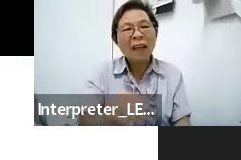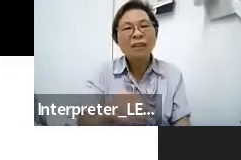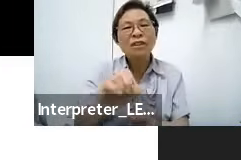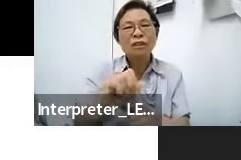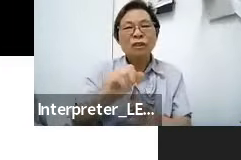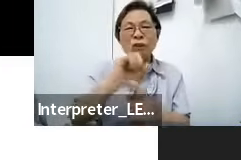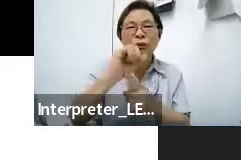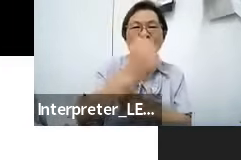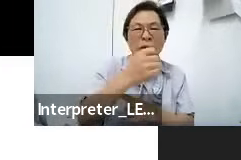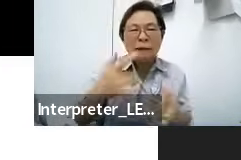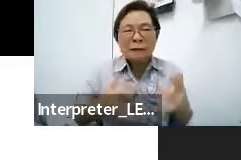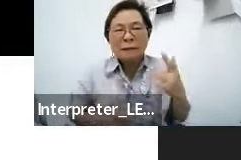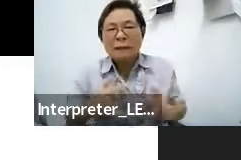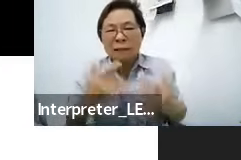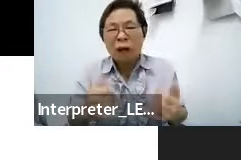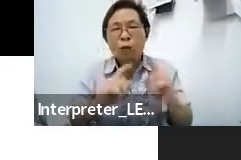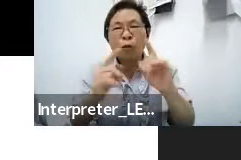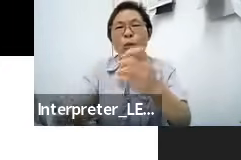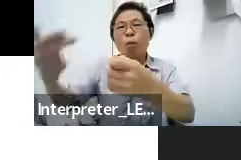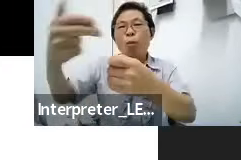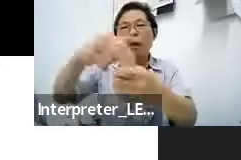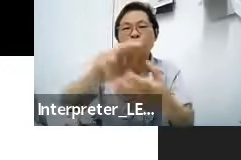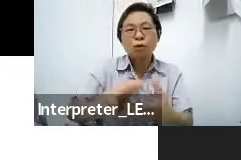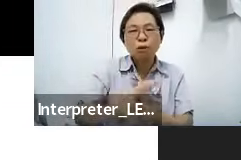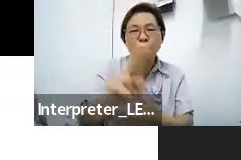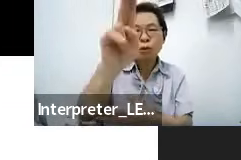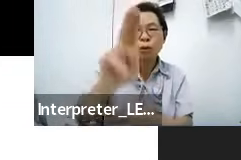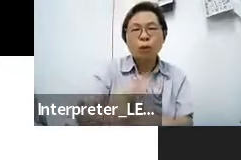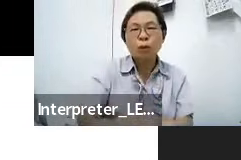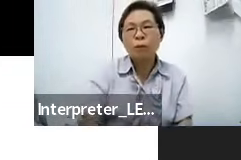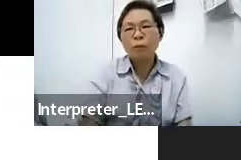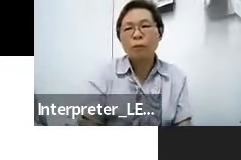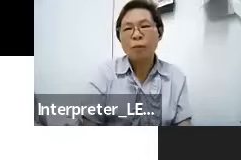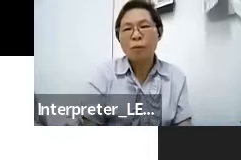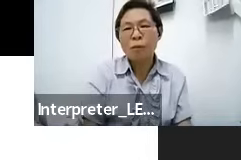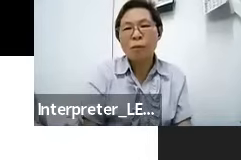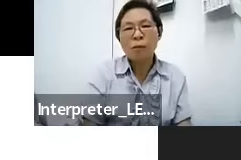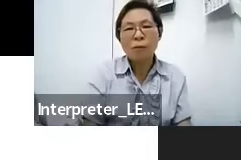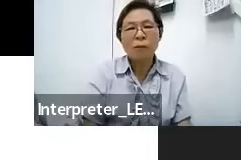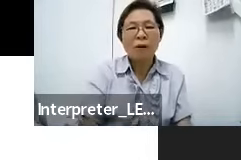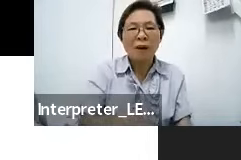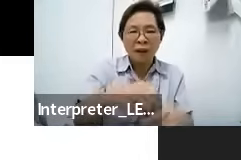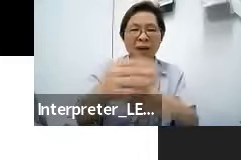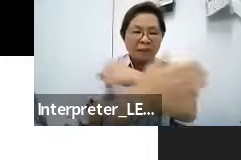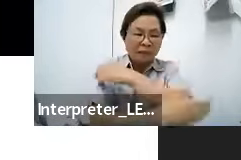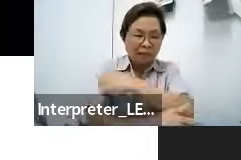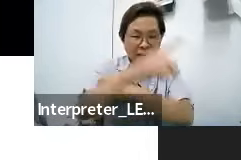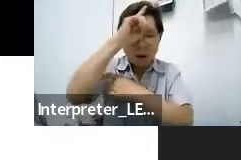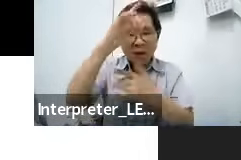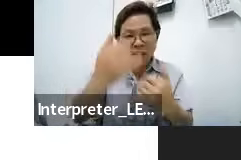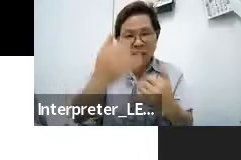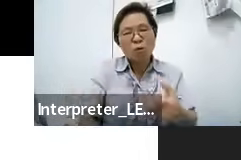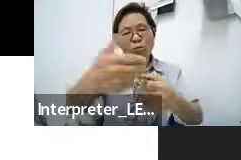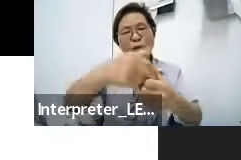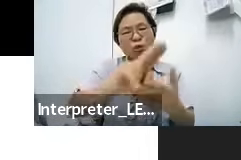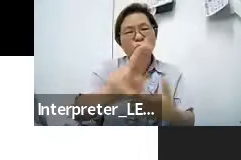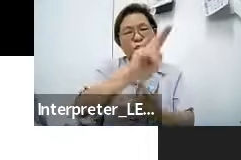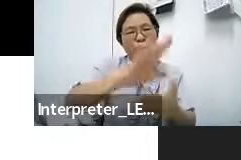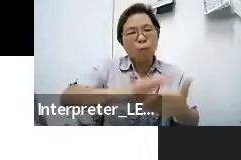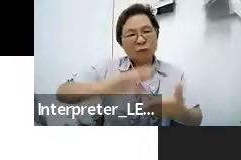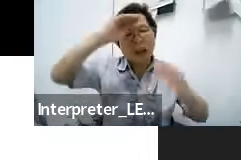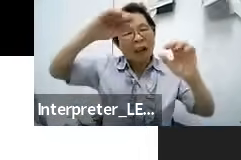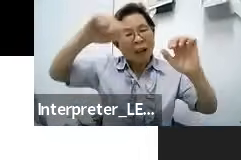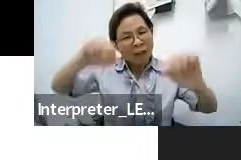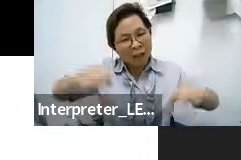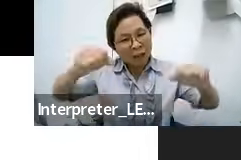university, got herself a film, and which was filmed in Germany. Now she's at university. So